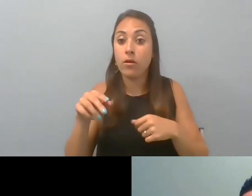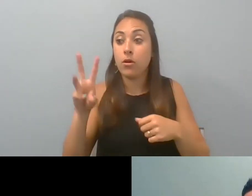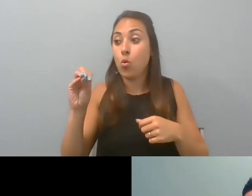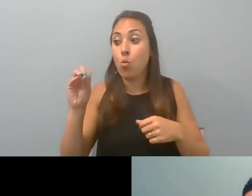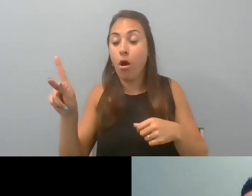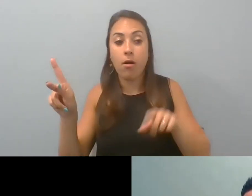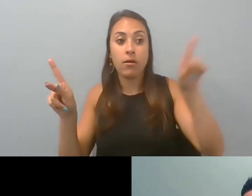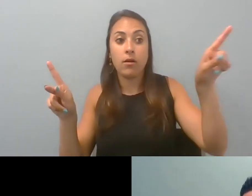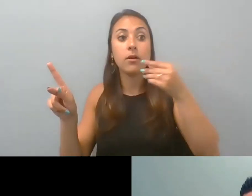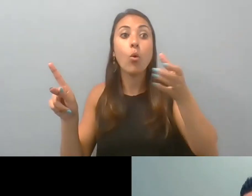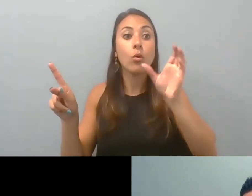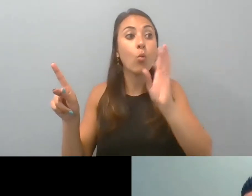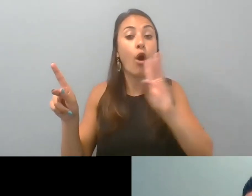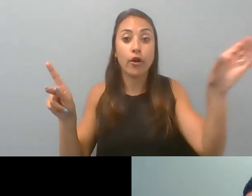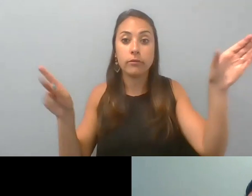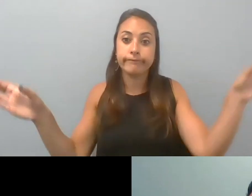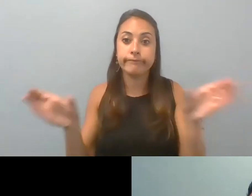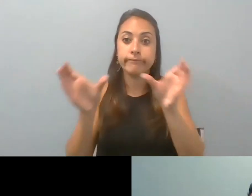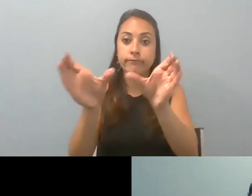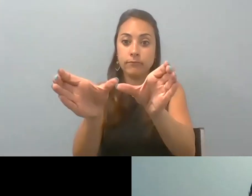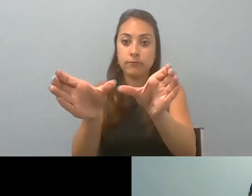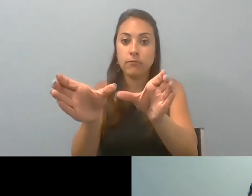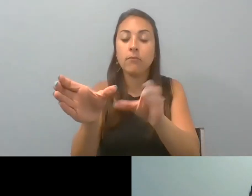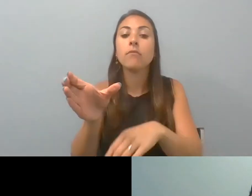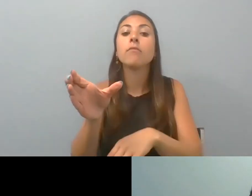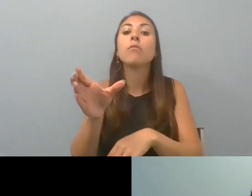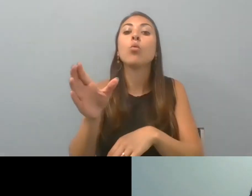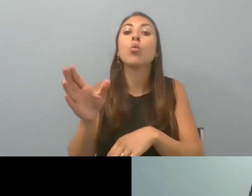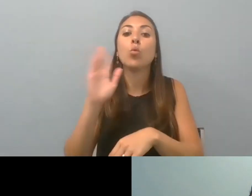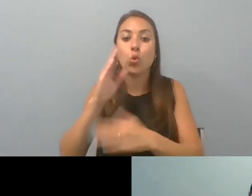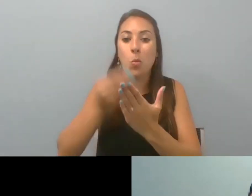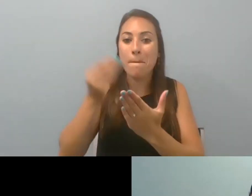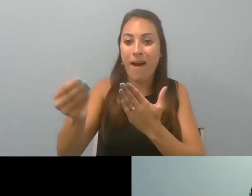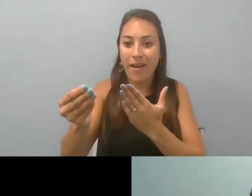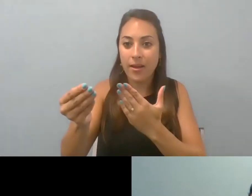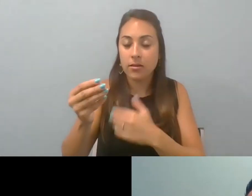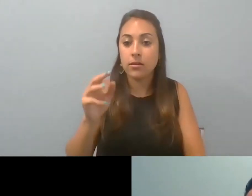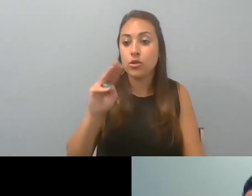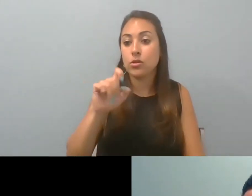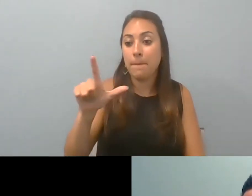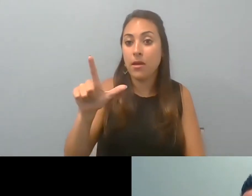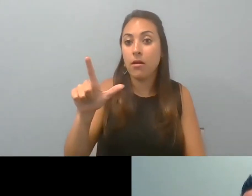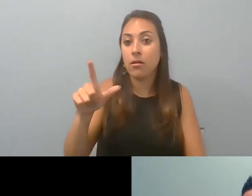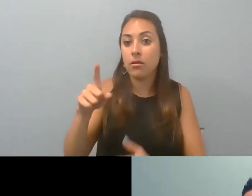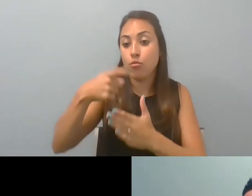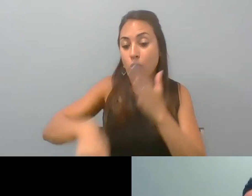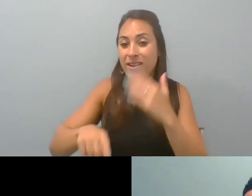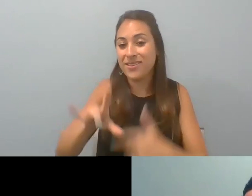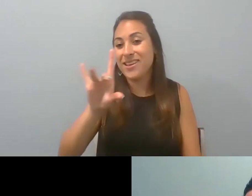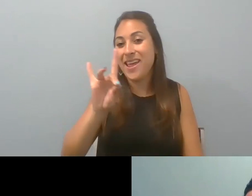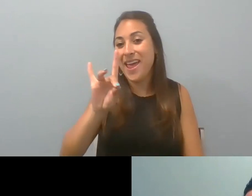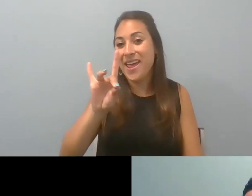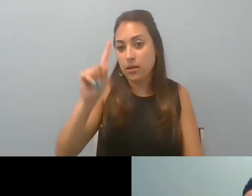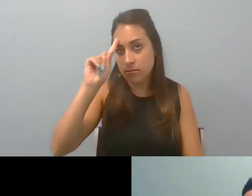cashier will ring you out for those items. The meal combo, dollar-wise, will be priced this year at $8.95.